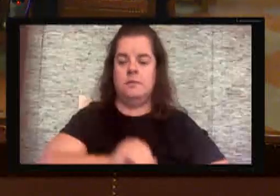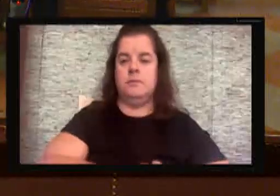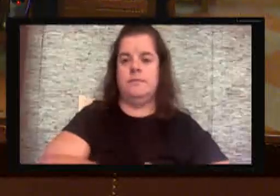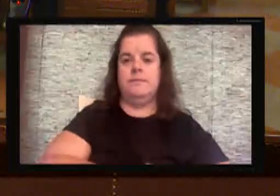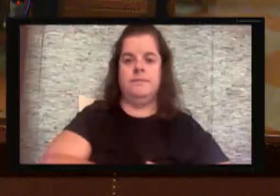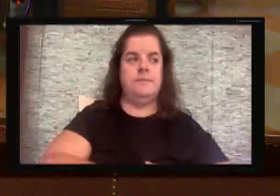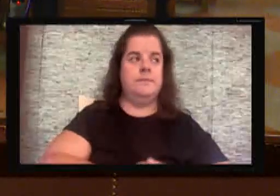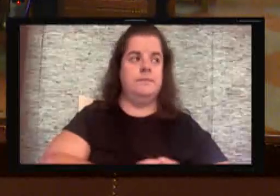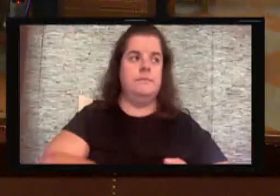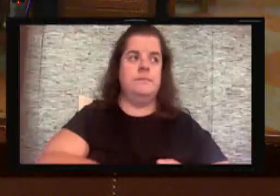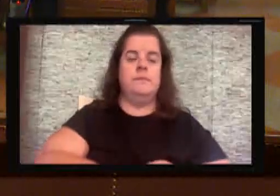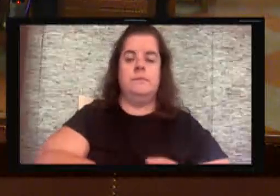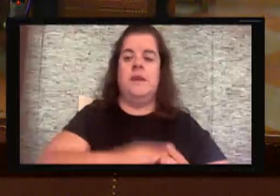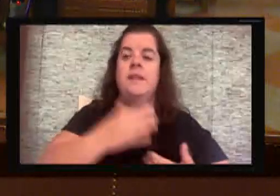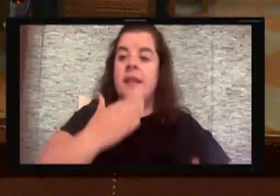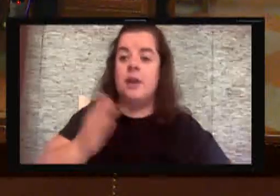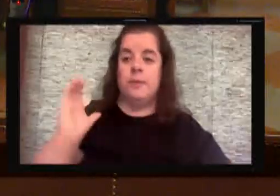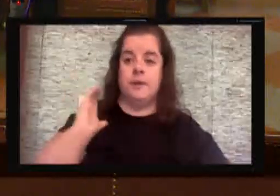Thank you, Madam Chair.